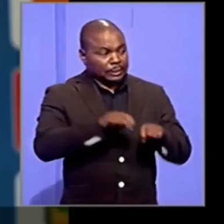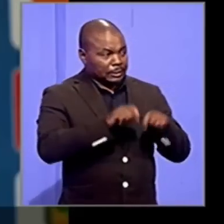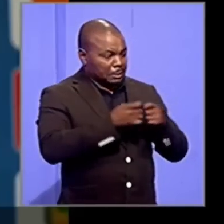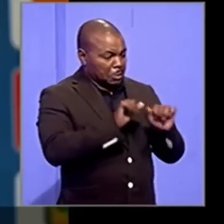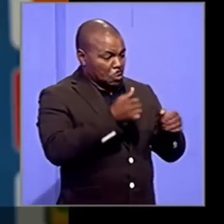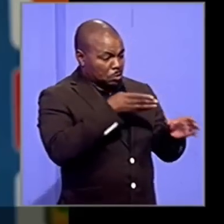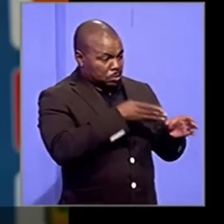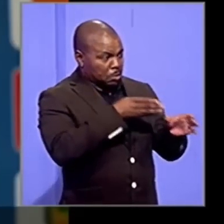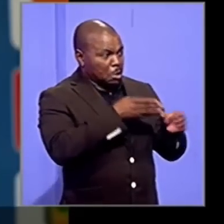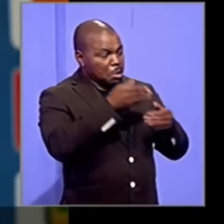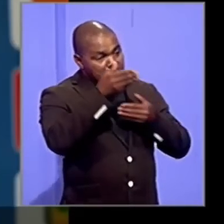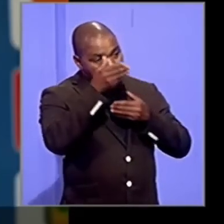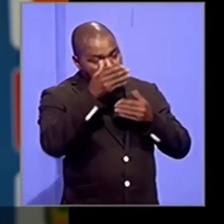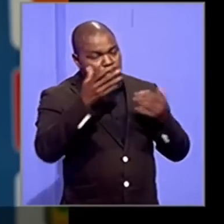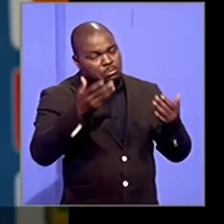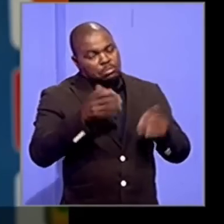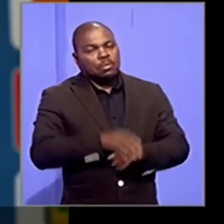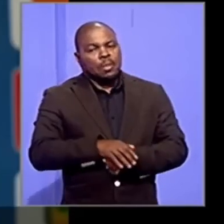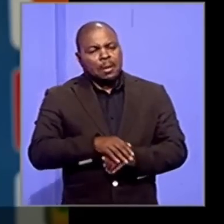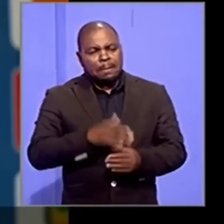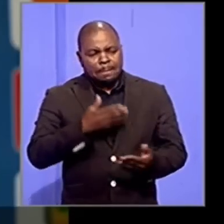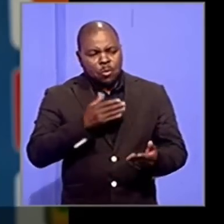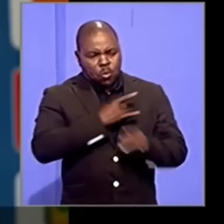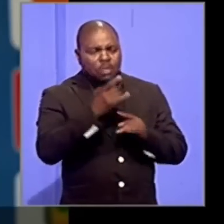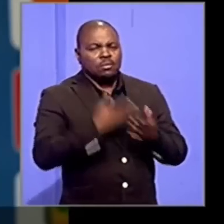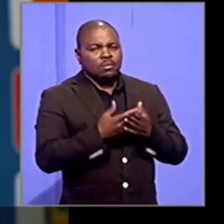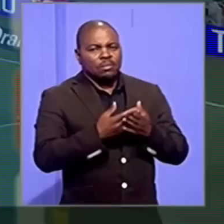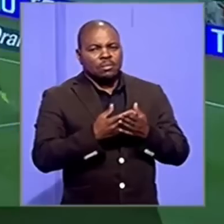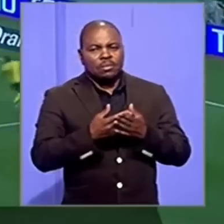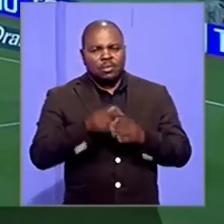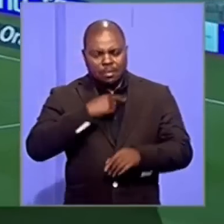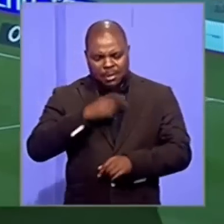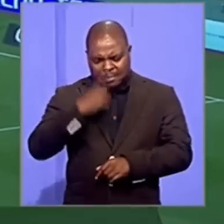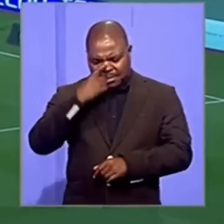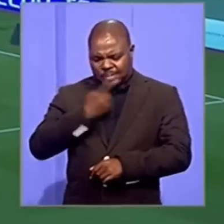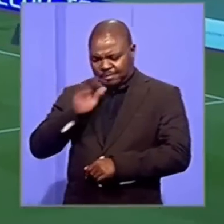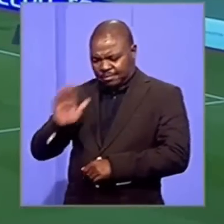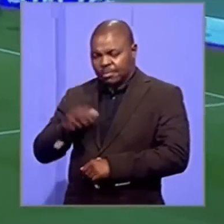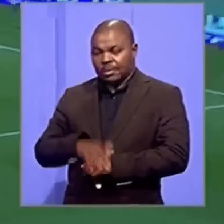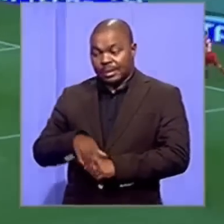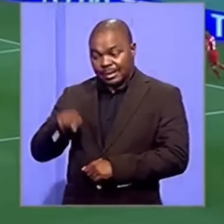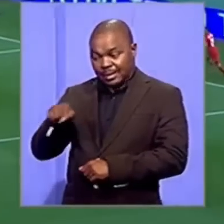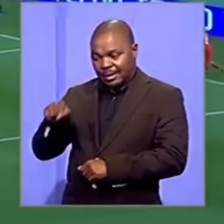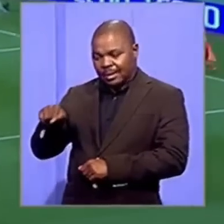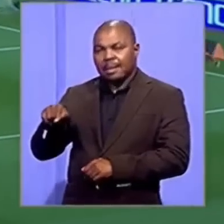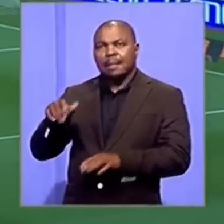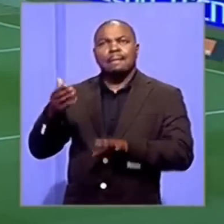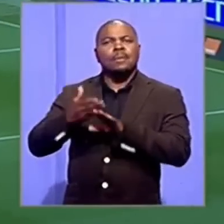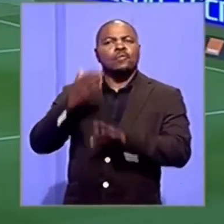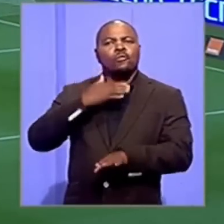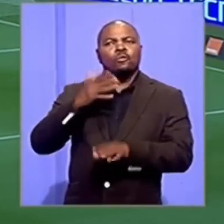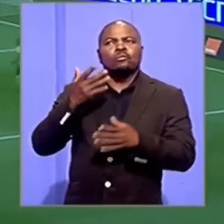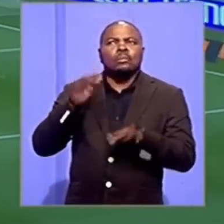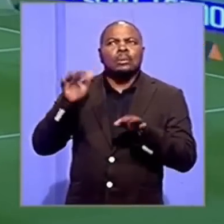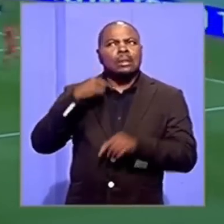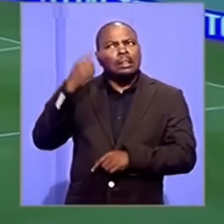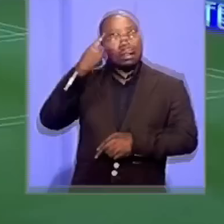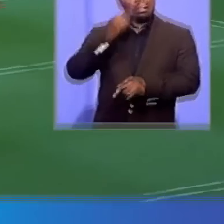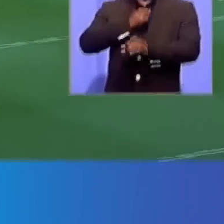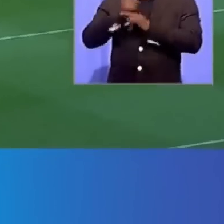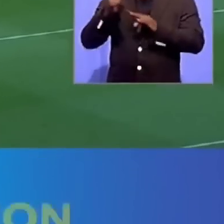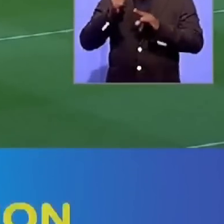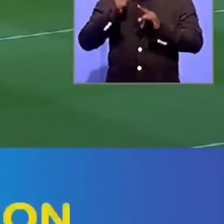as Morocco, there are things which are possible. So we have to believe in it. Bafana e hlotse papadi tseo ho neng ho sa lebellwa e tla di hlola tournamenteng